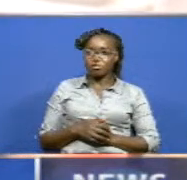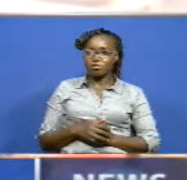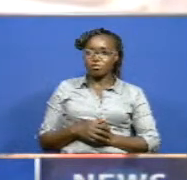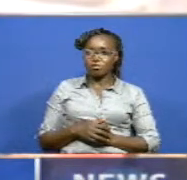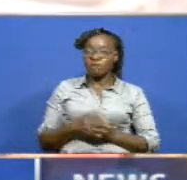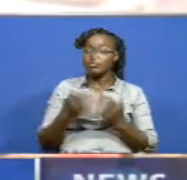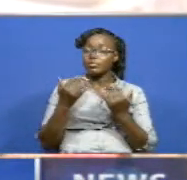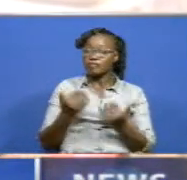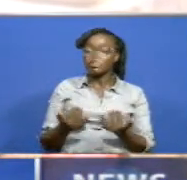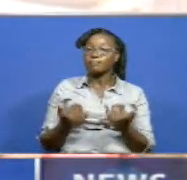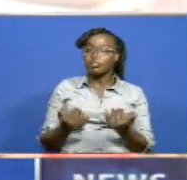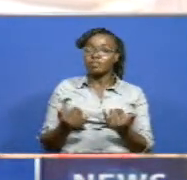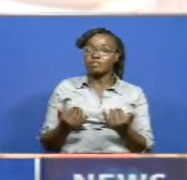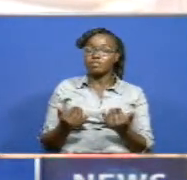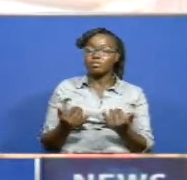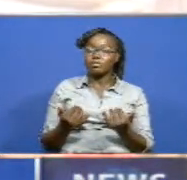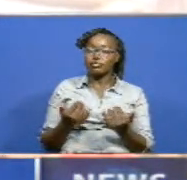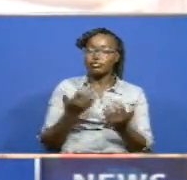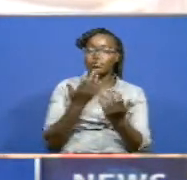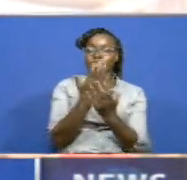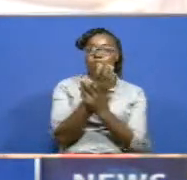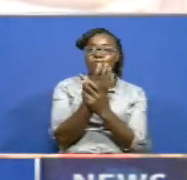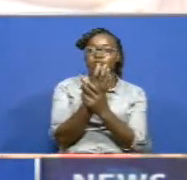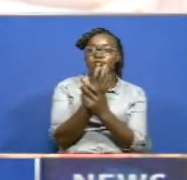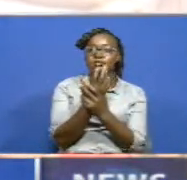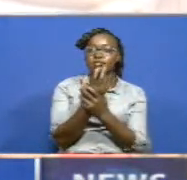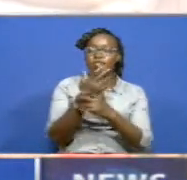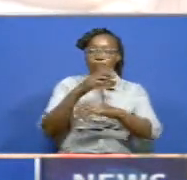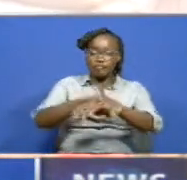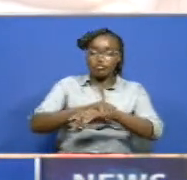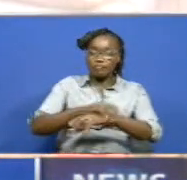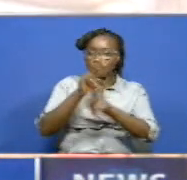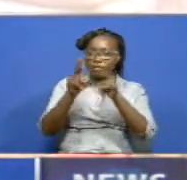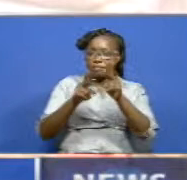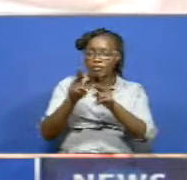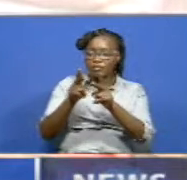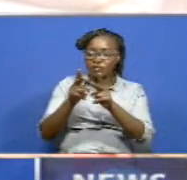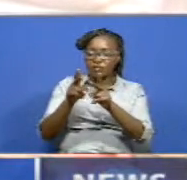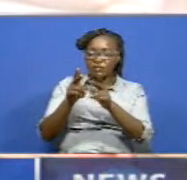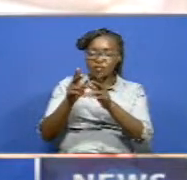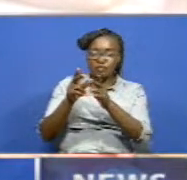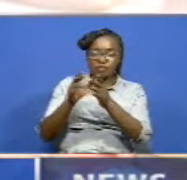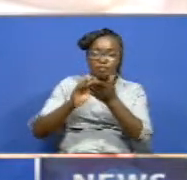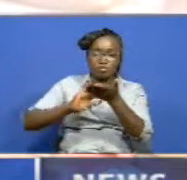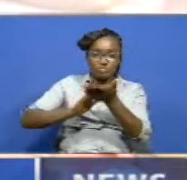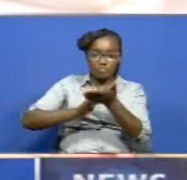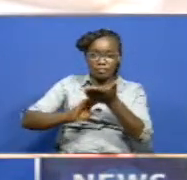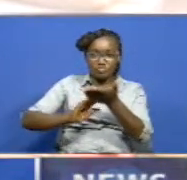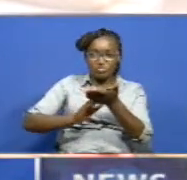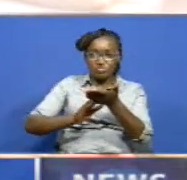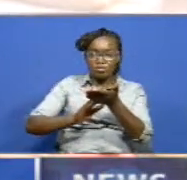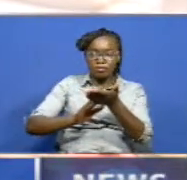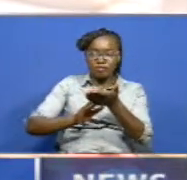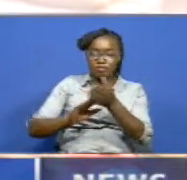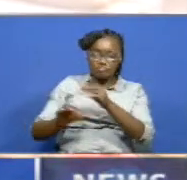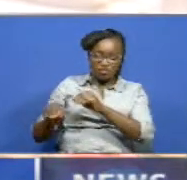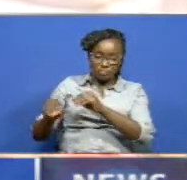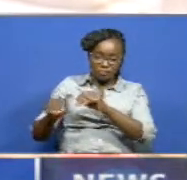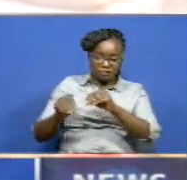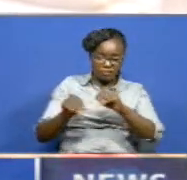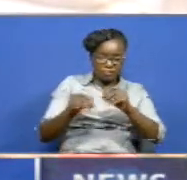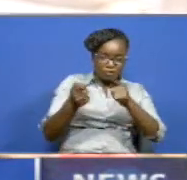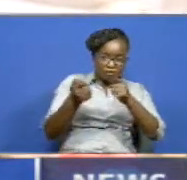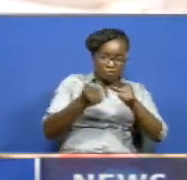Na sasa tumeshika magari 22 siku ya leo ambaye tutafuta mpaka kwa police